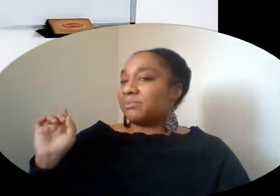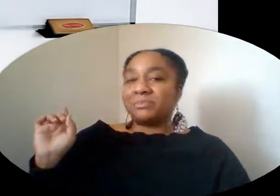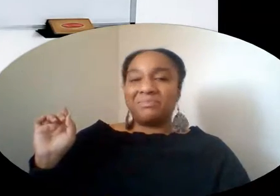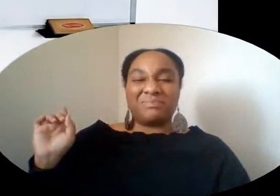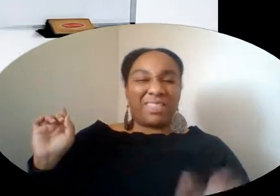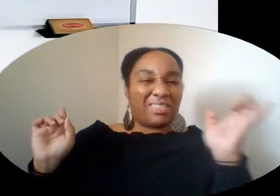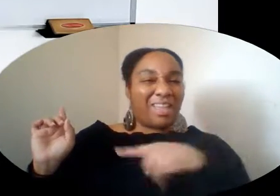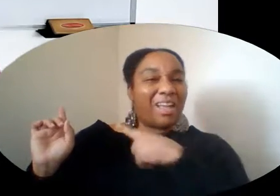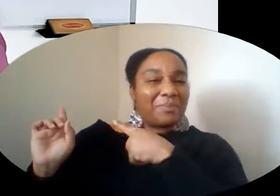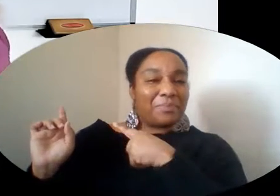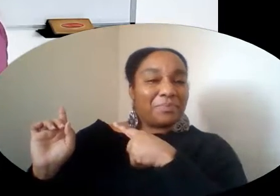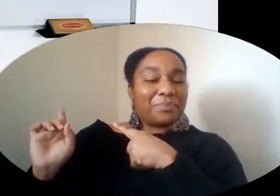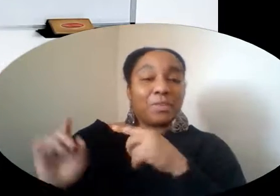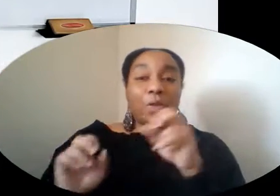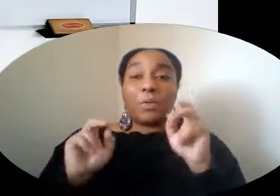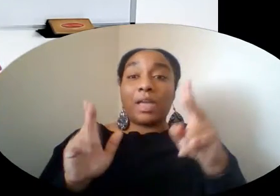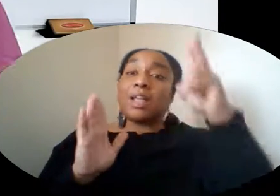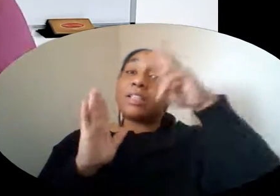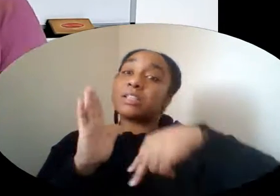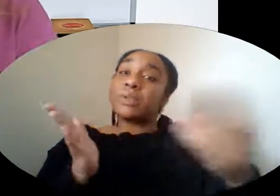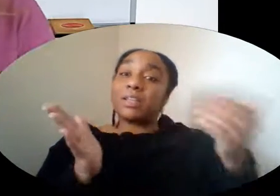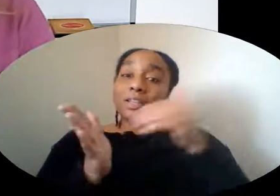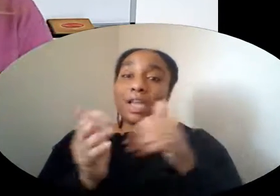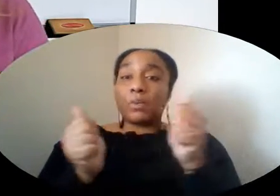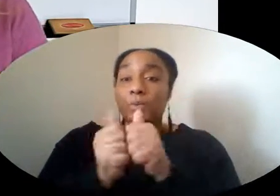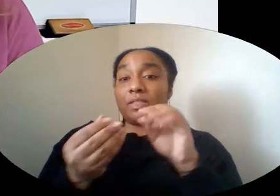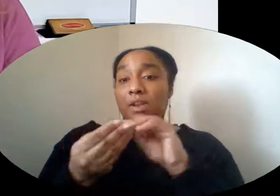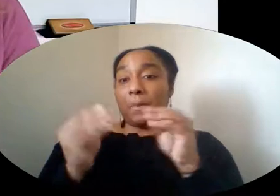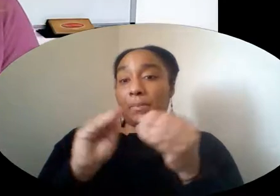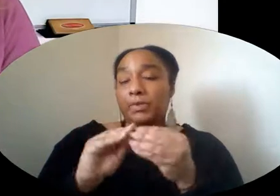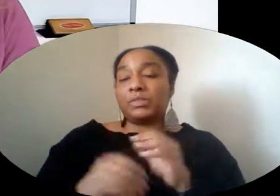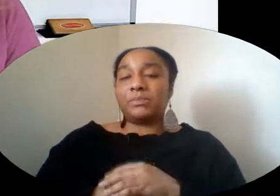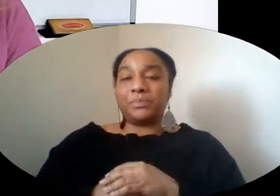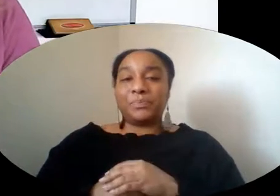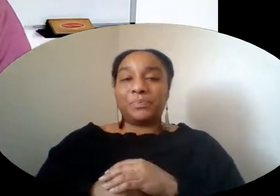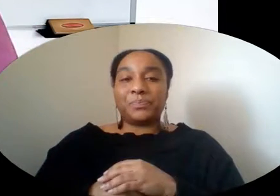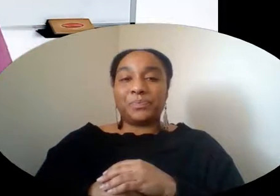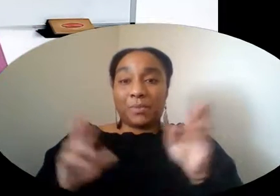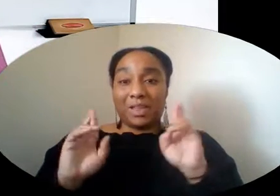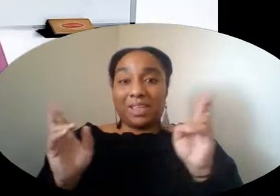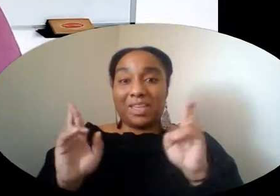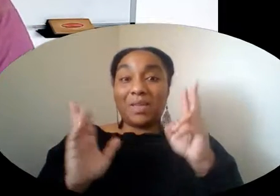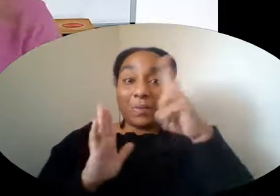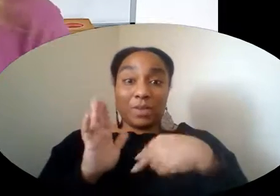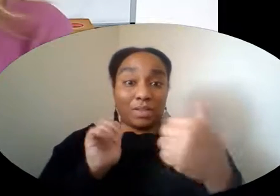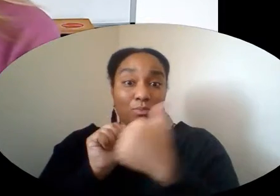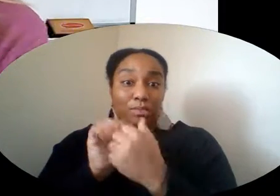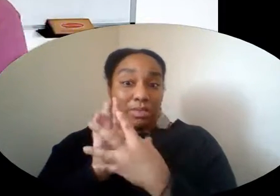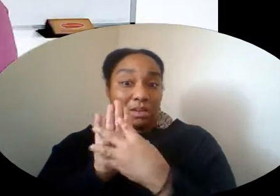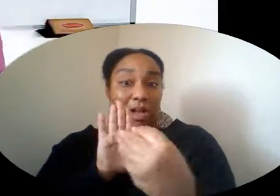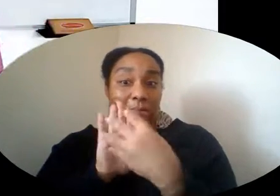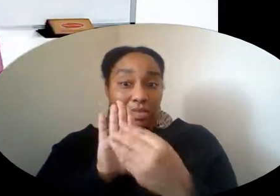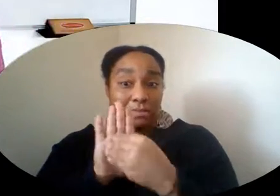Like that. Okay, let's read it again now with some numbers in our story. Here we go. Ready? Read it with me.